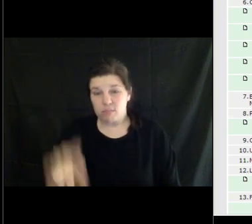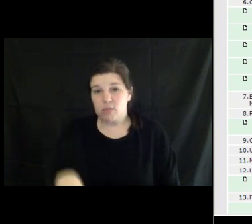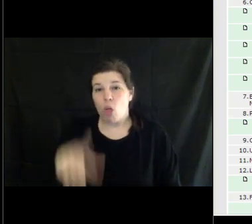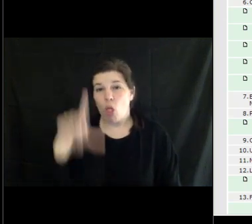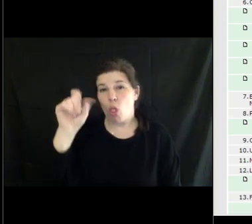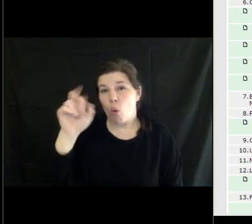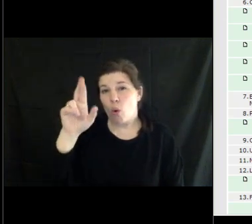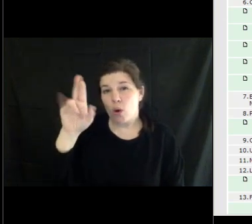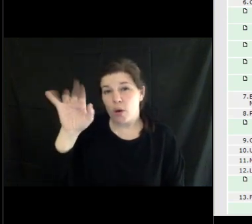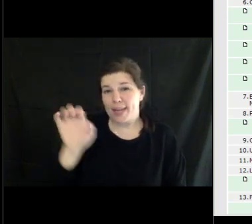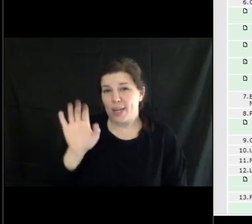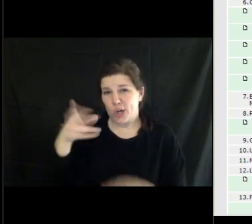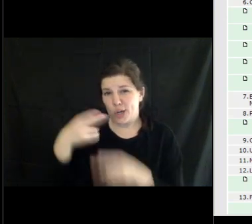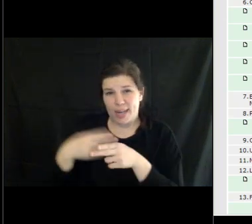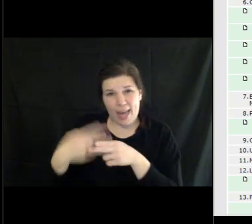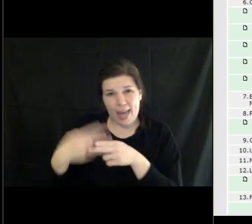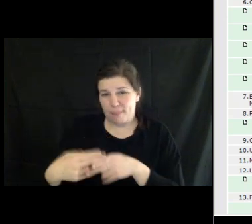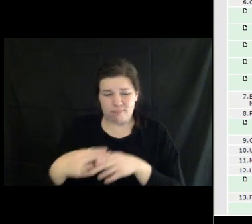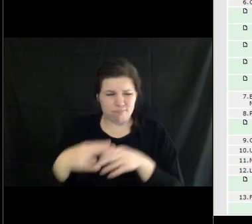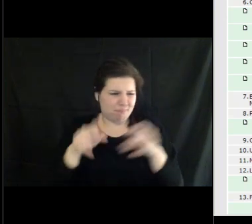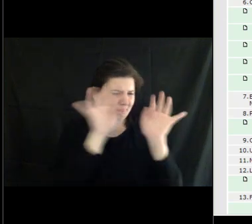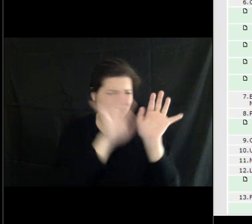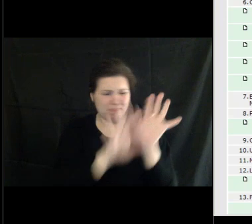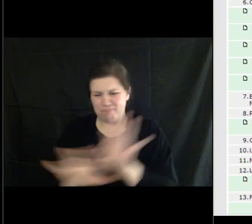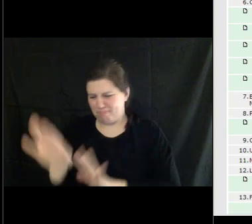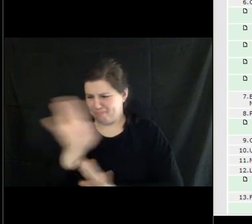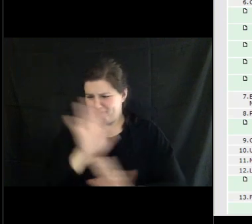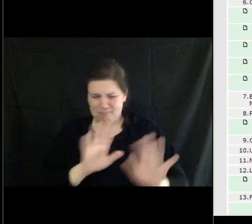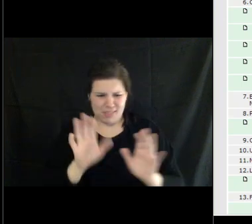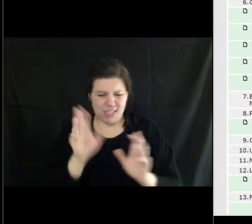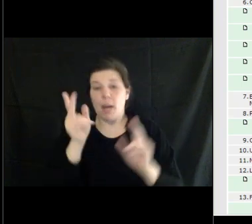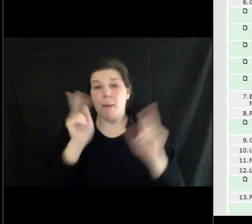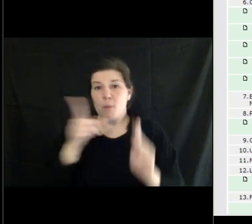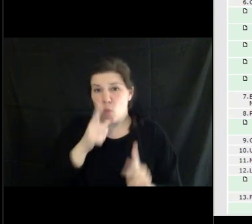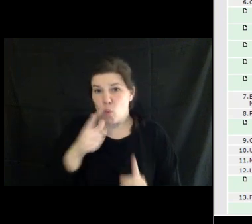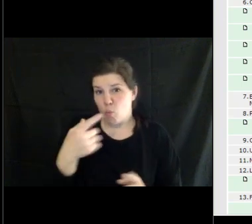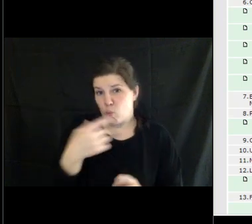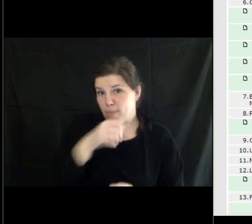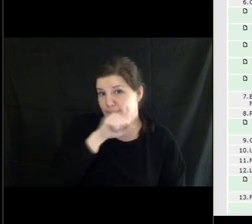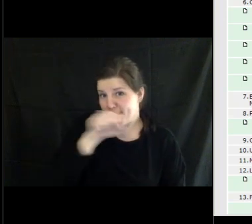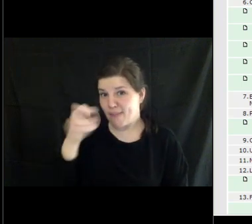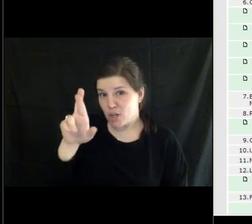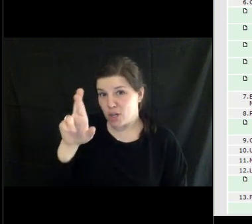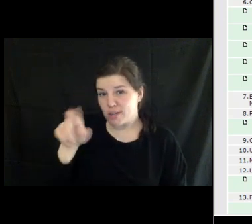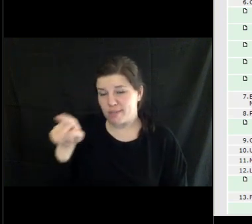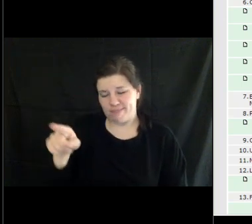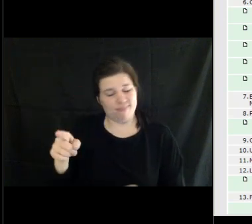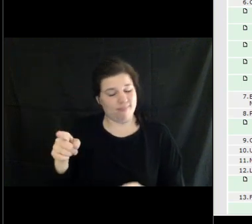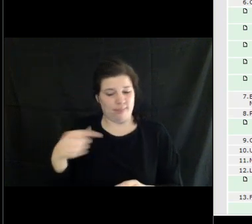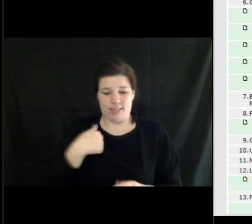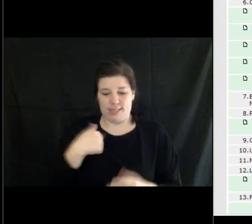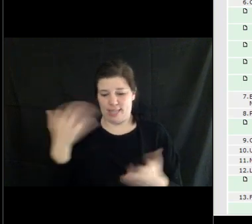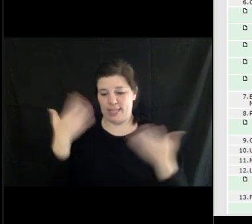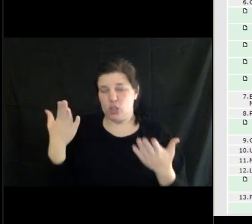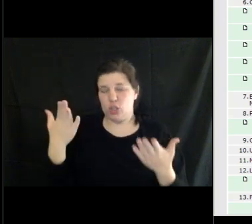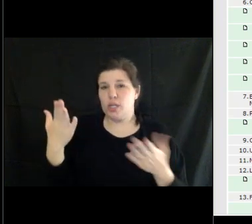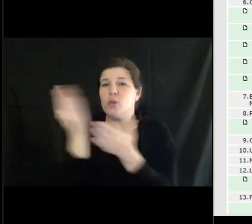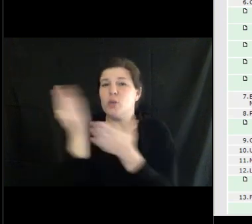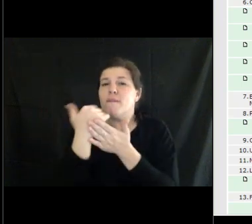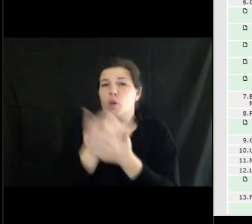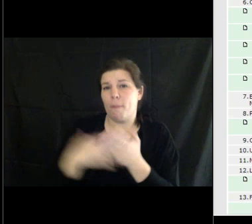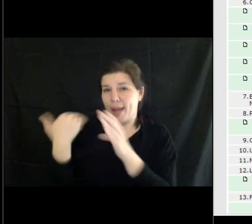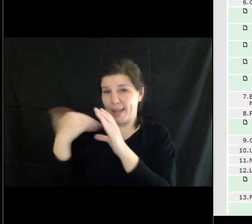So those of you who are in favor of her, you want to kiss her butt, I highly advise you to go through my emails as public record and look at all the